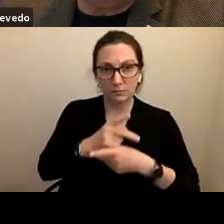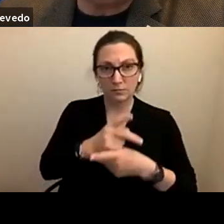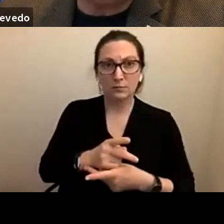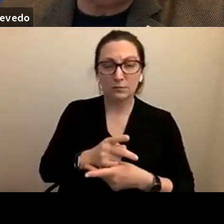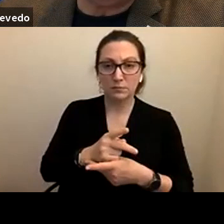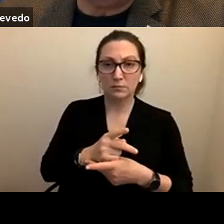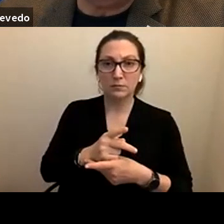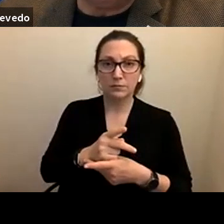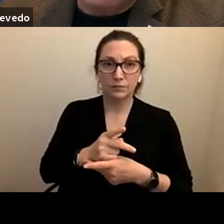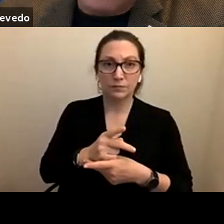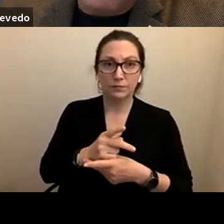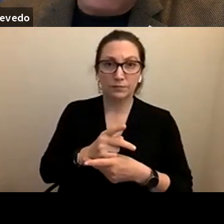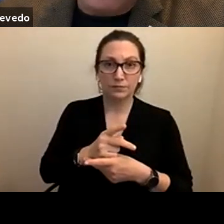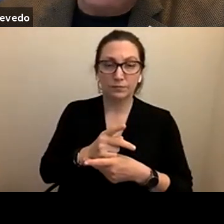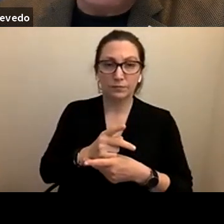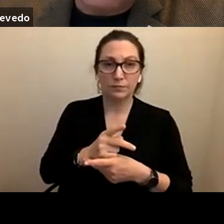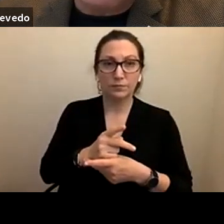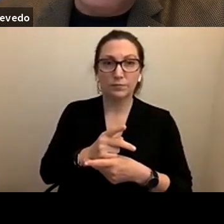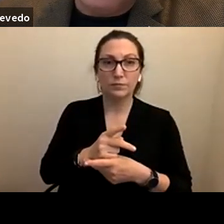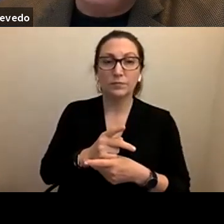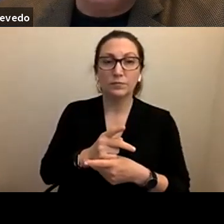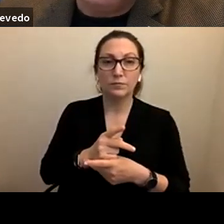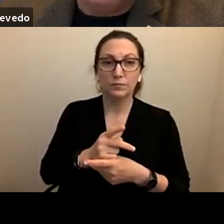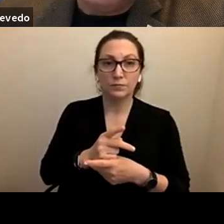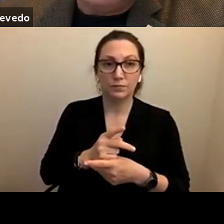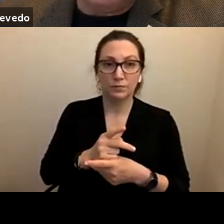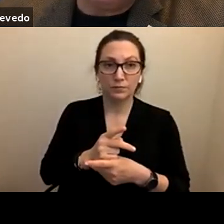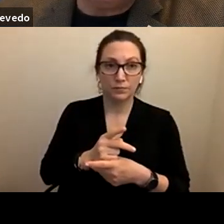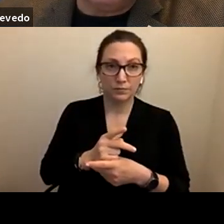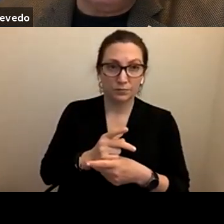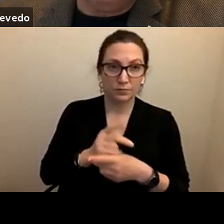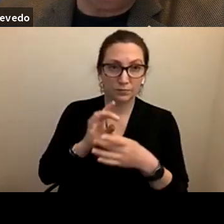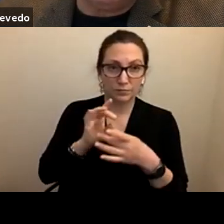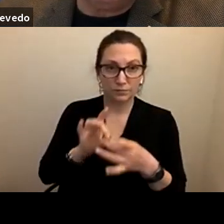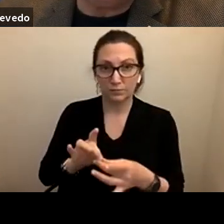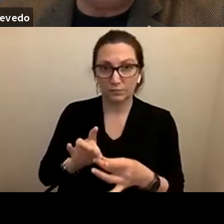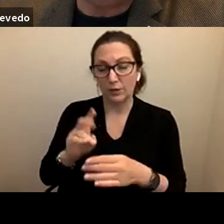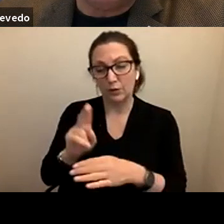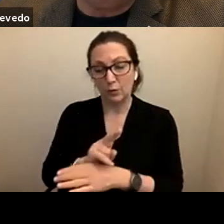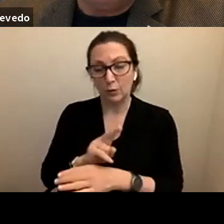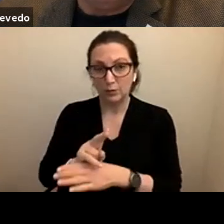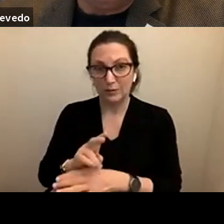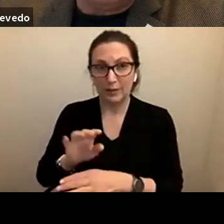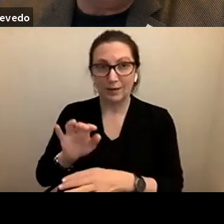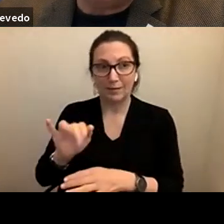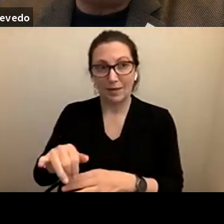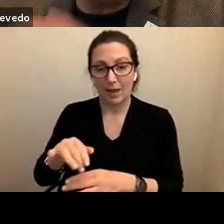working groups, the product of the working groups recommendations as a baseline